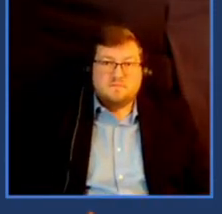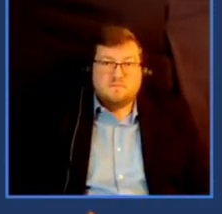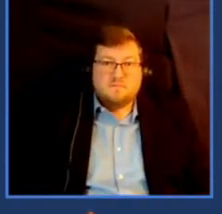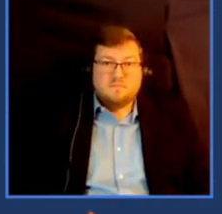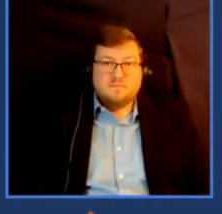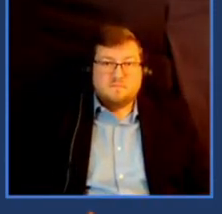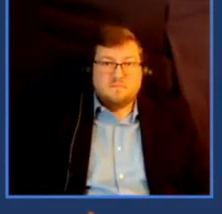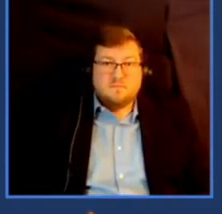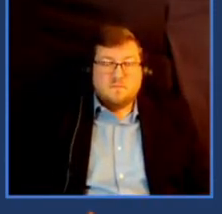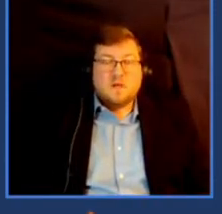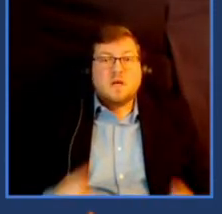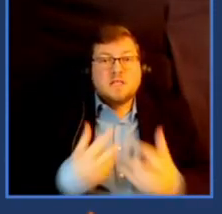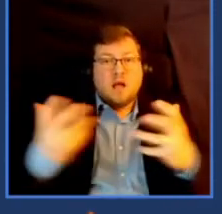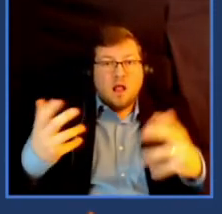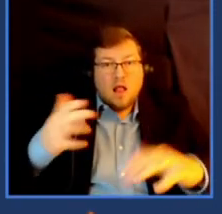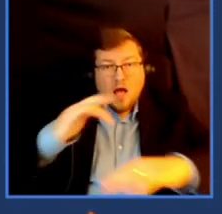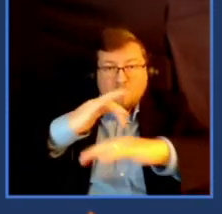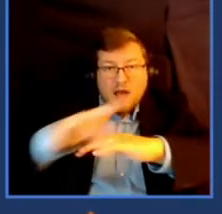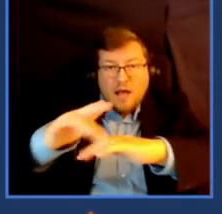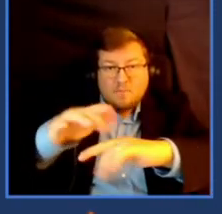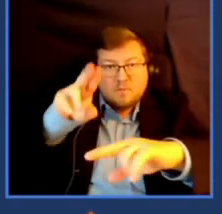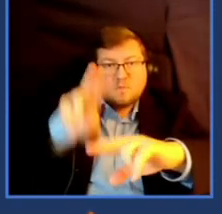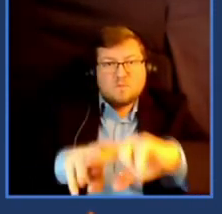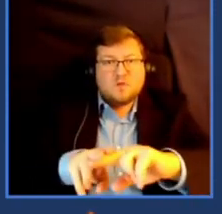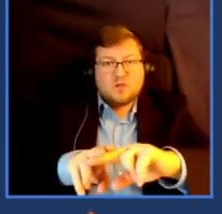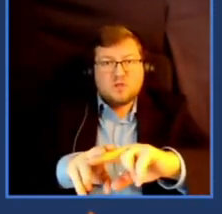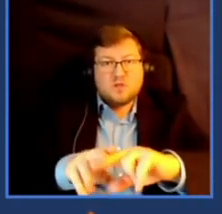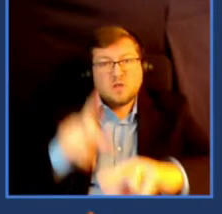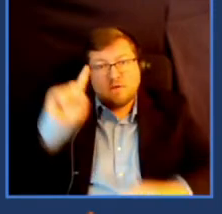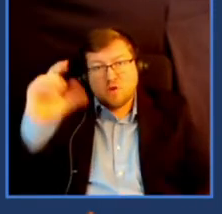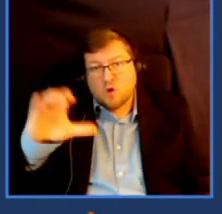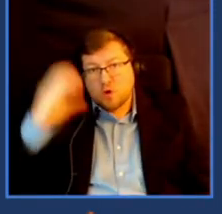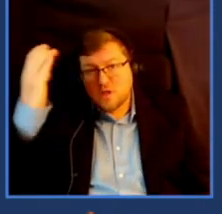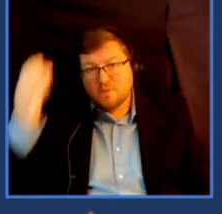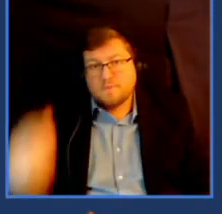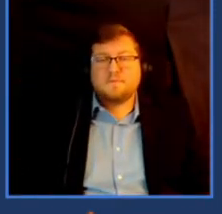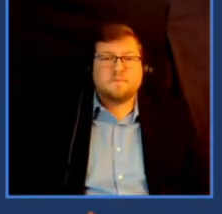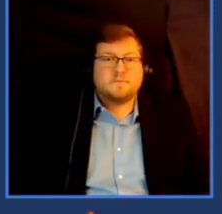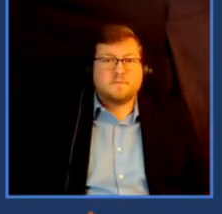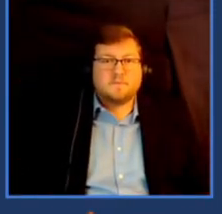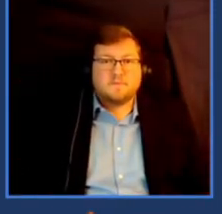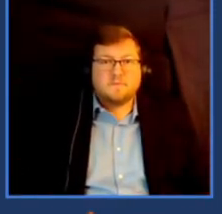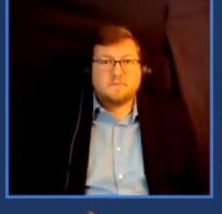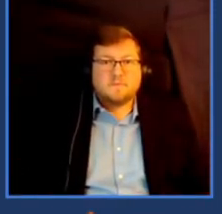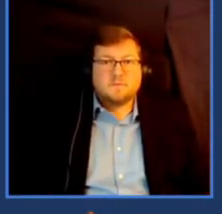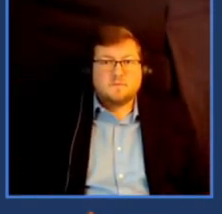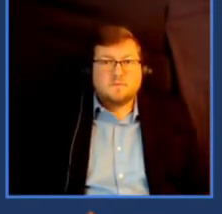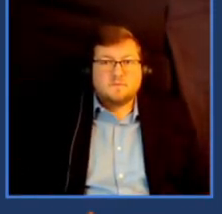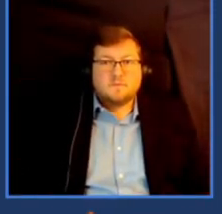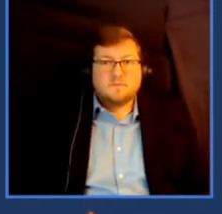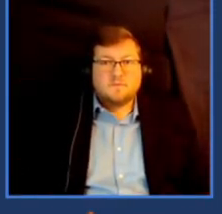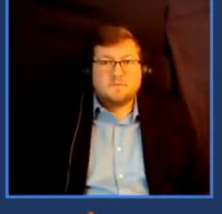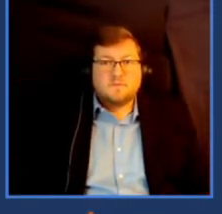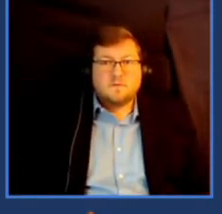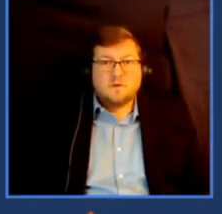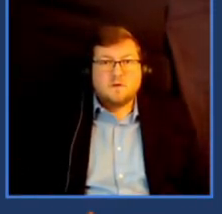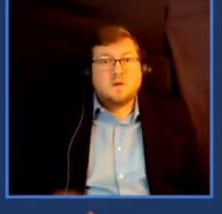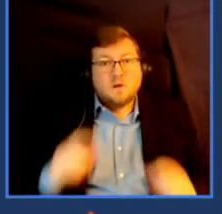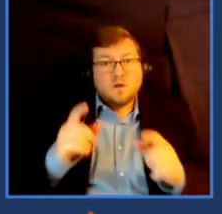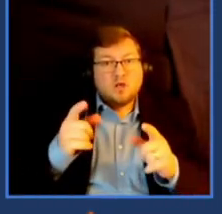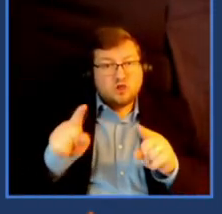That's a lot of empty chairs at Christmas, the lighting of the Hanukkah candles.